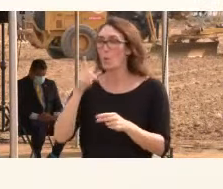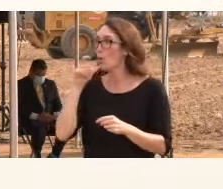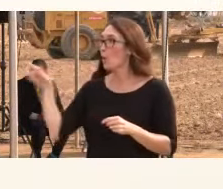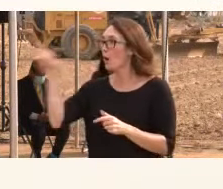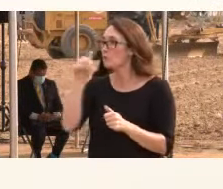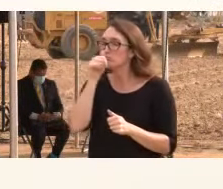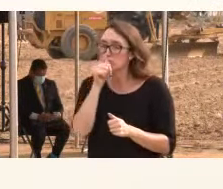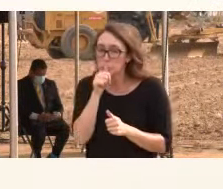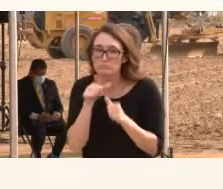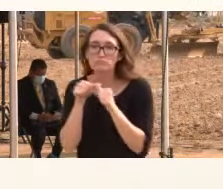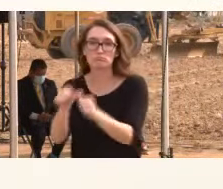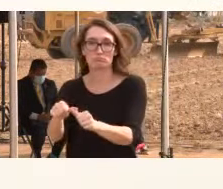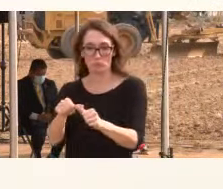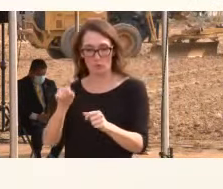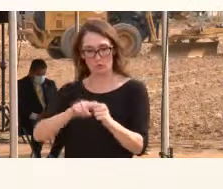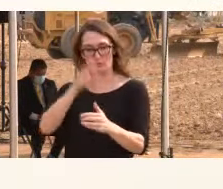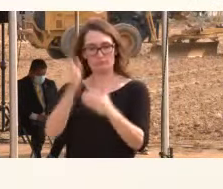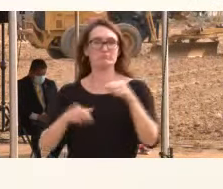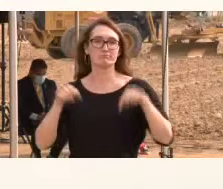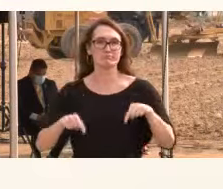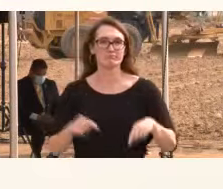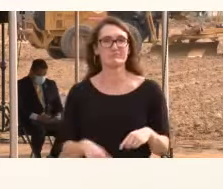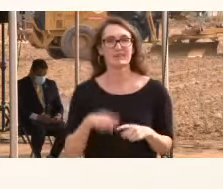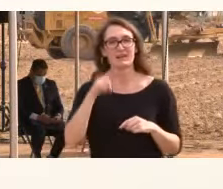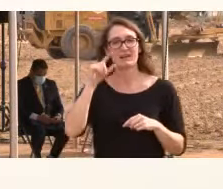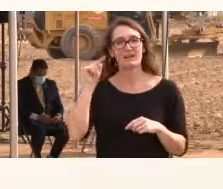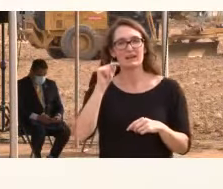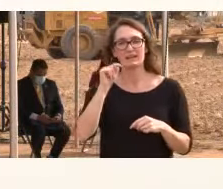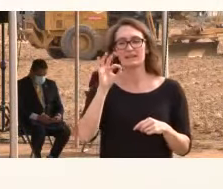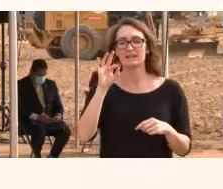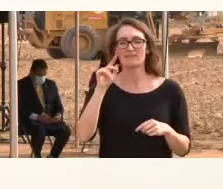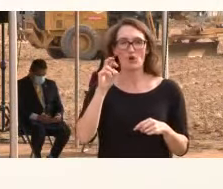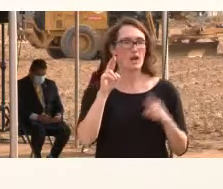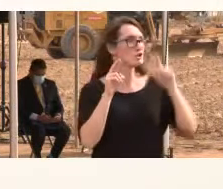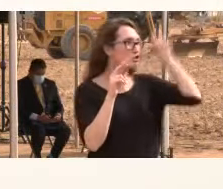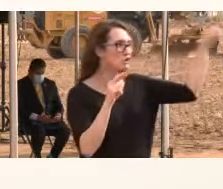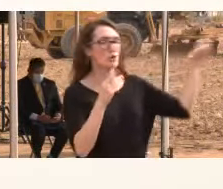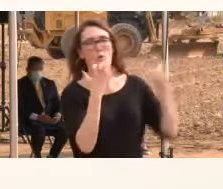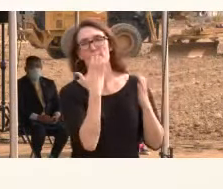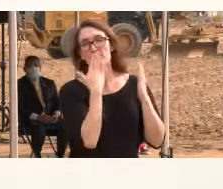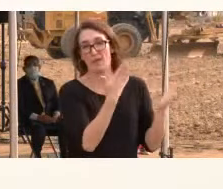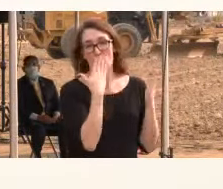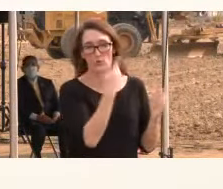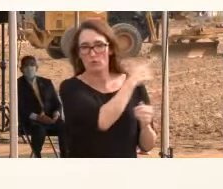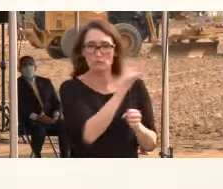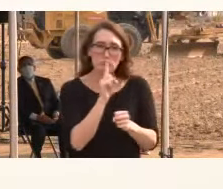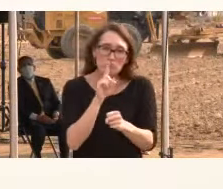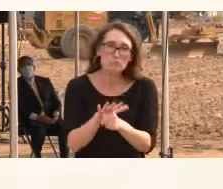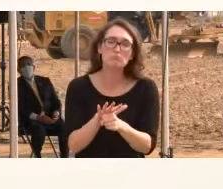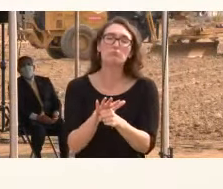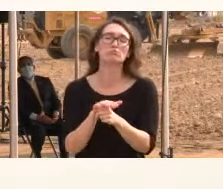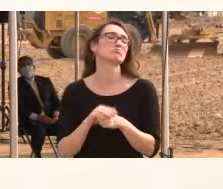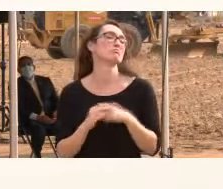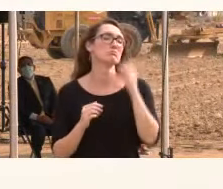and getting us to this point. T. Frazier is back there. I want to thank you for your commitment and to your partner who has also